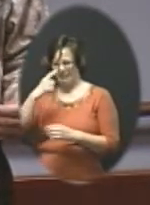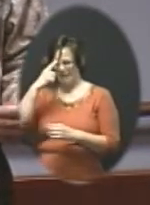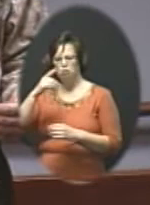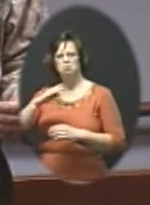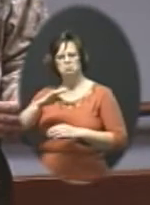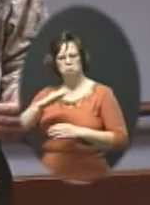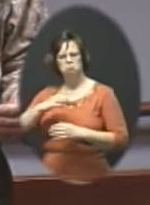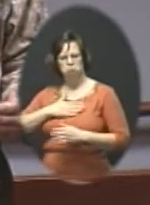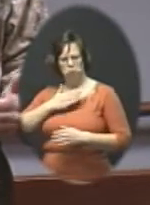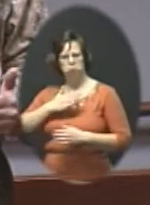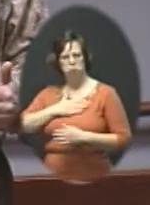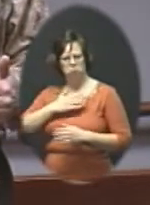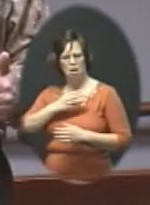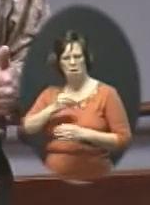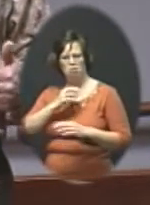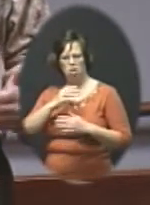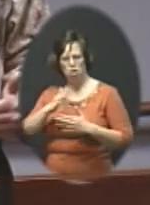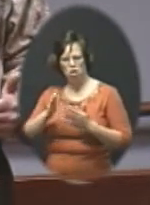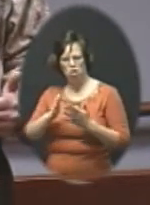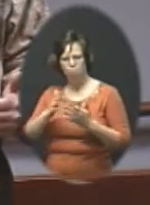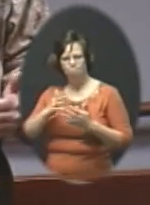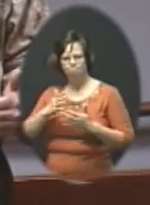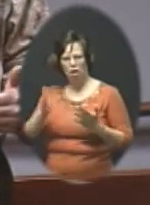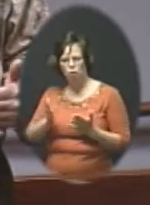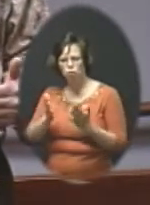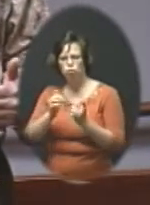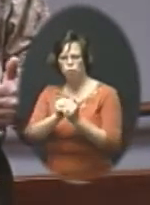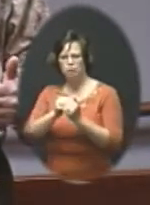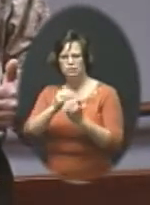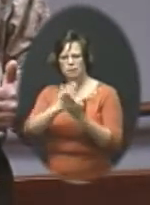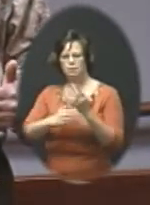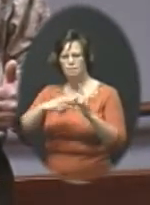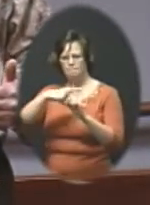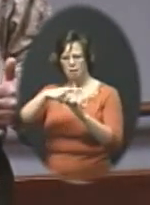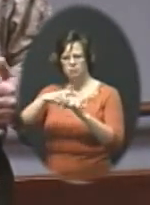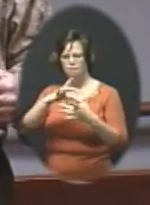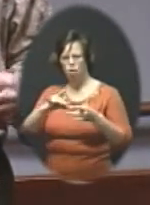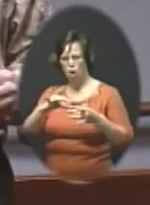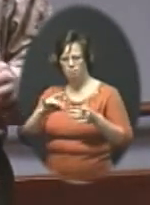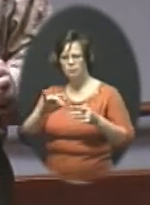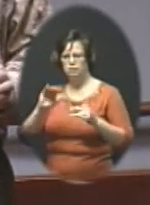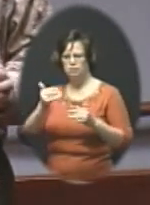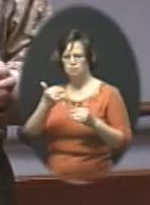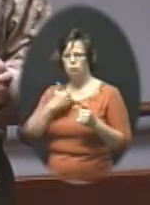and encouraged with the response. We got, you know, some positive comments, seemed to have a lot of